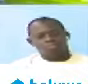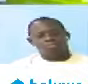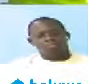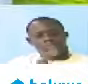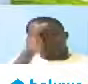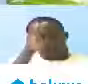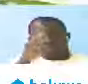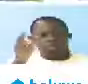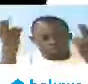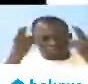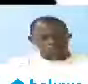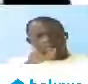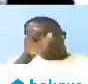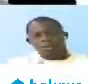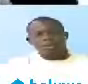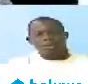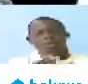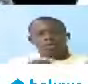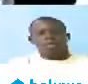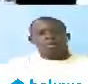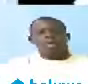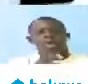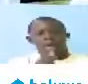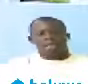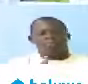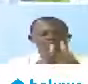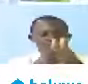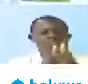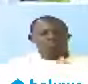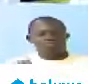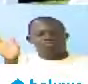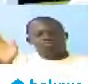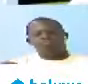thank you, Council. Sign Banansita Prade Mona.